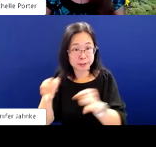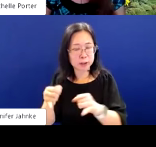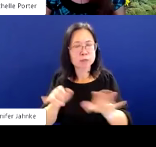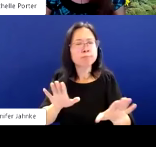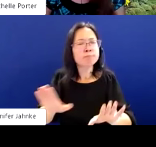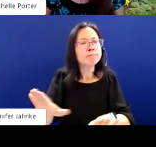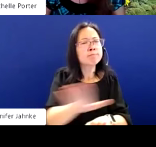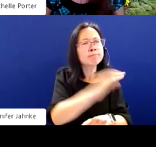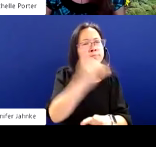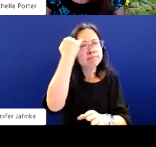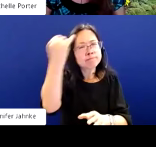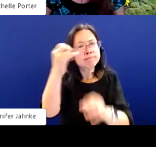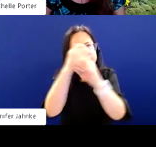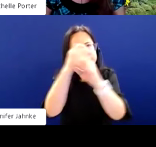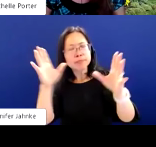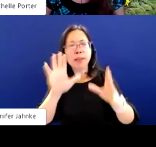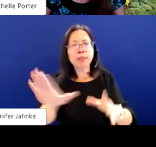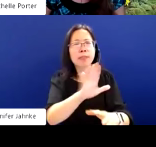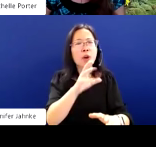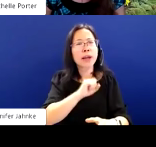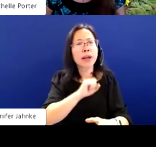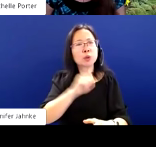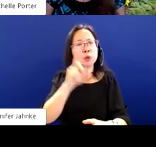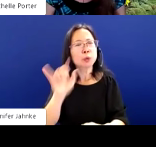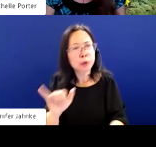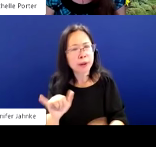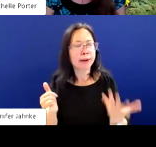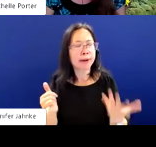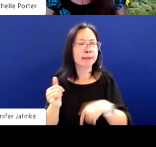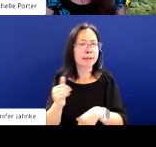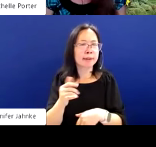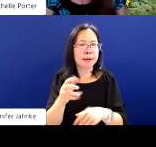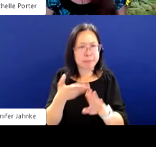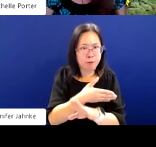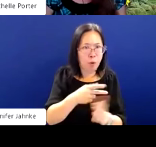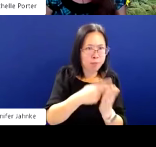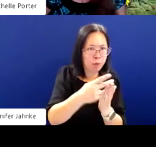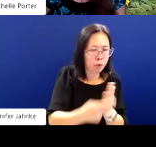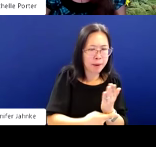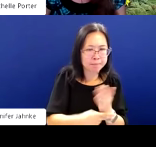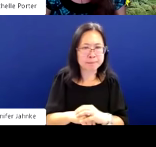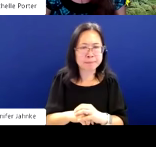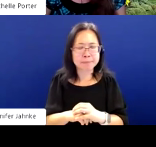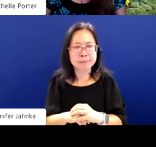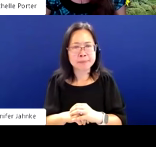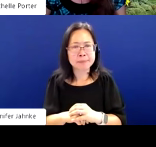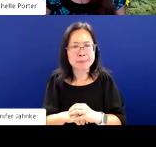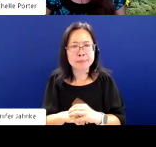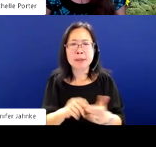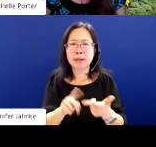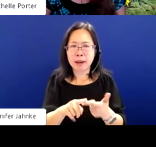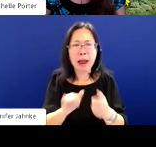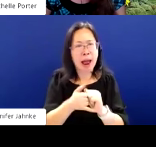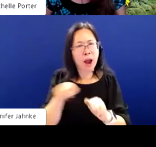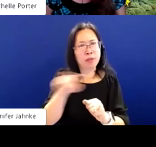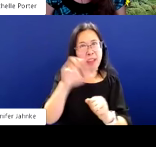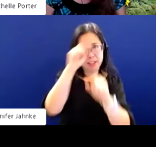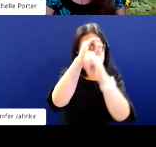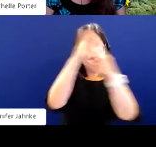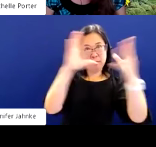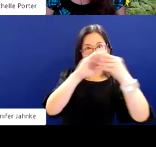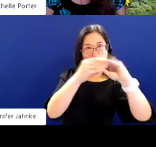what they thought their aging would be before they started the program, how they could really start to try and reimagine their